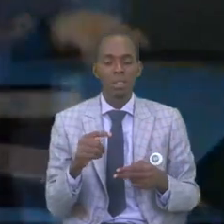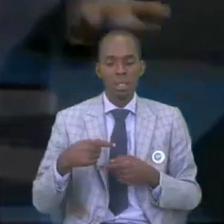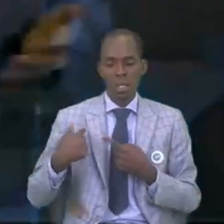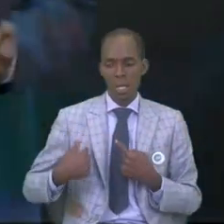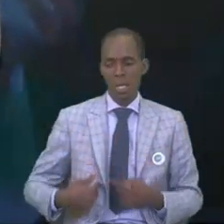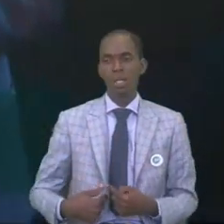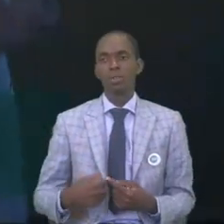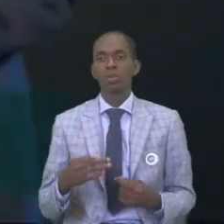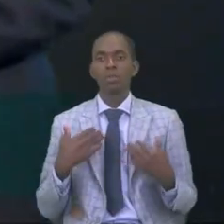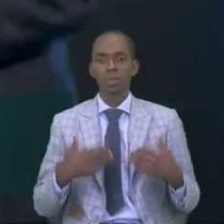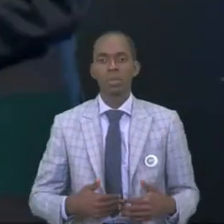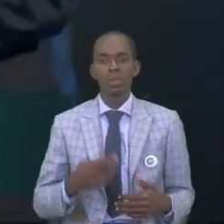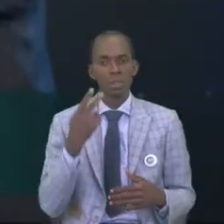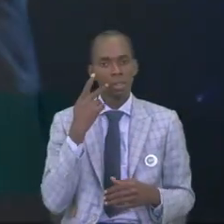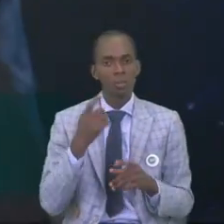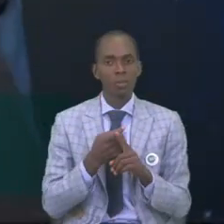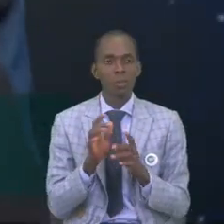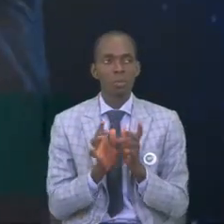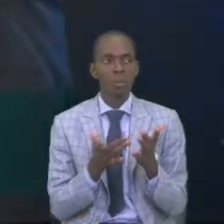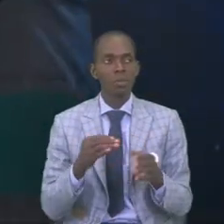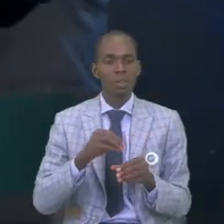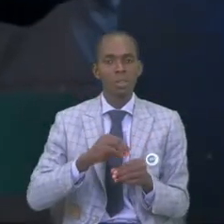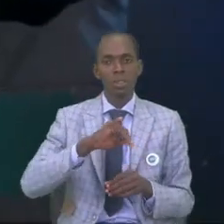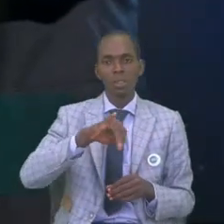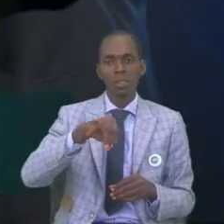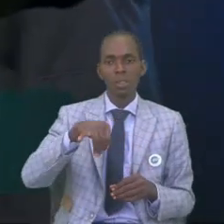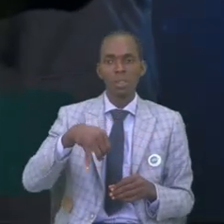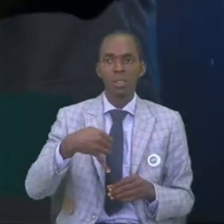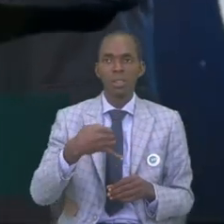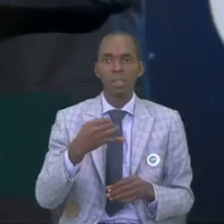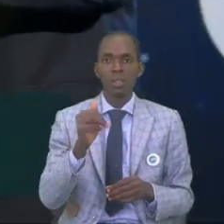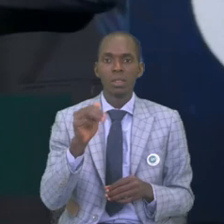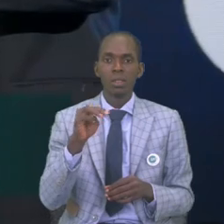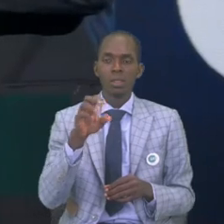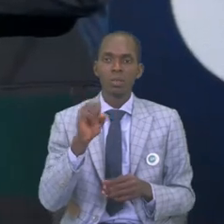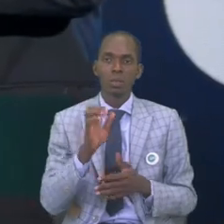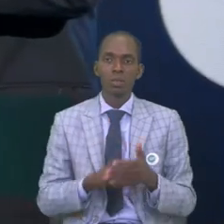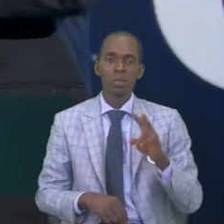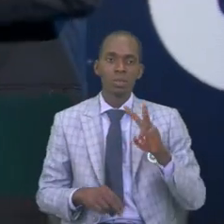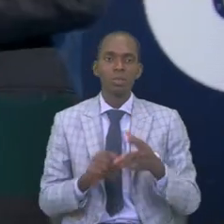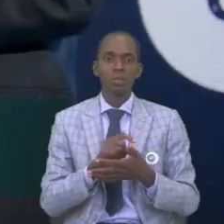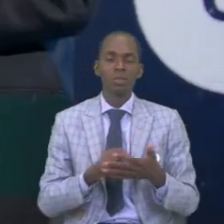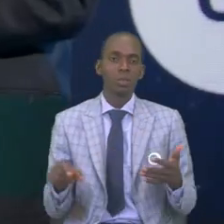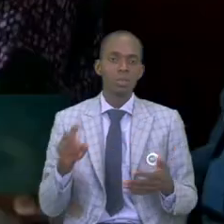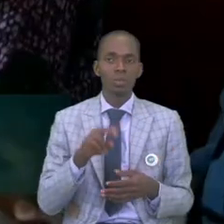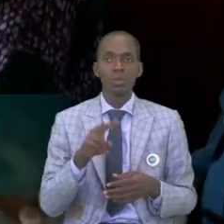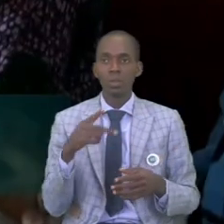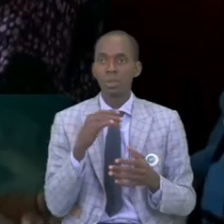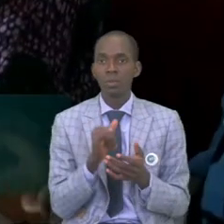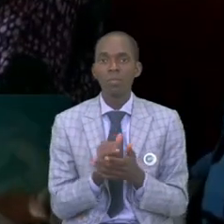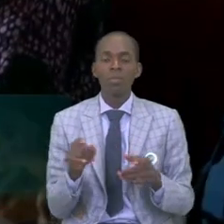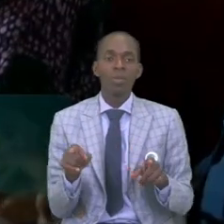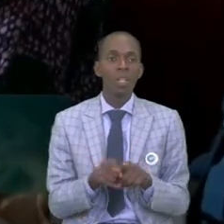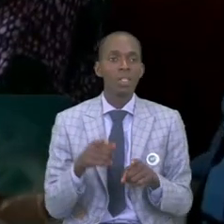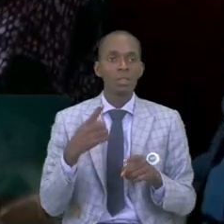at James chapter 2 and verse 26. It says, for as the body without the spirit is dead,